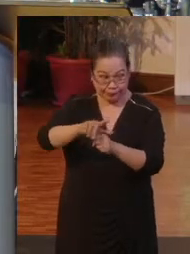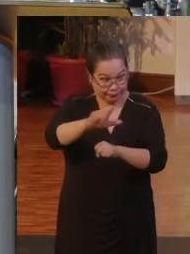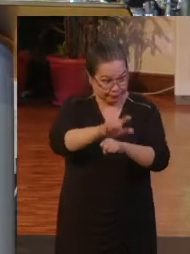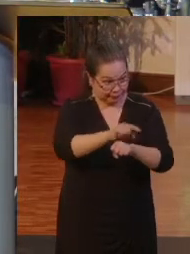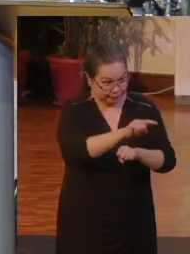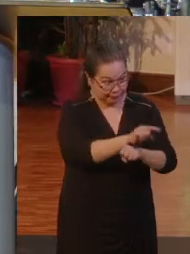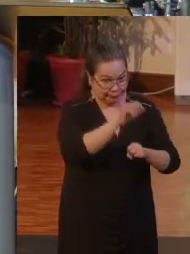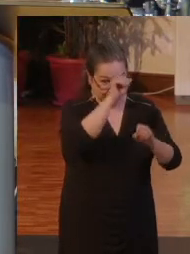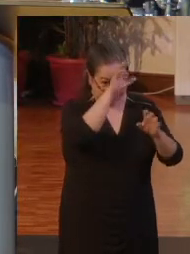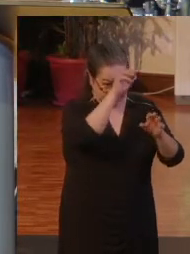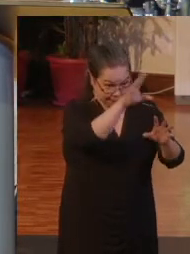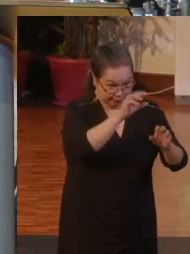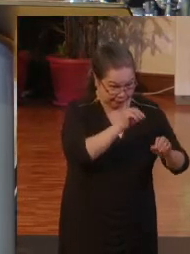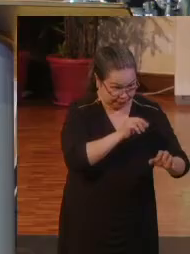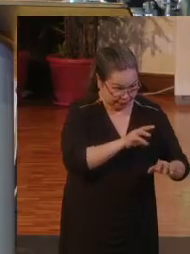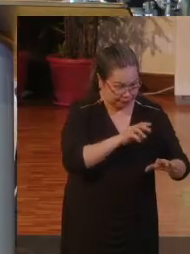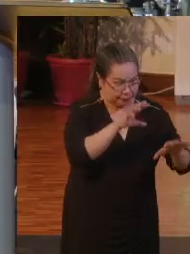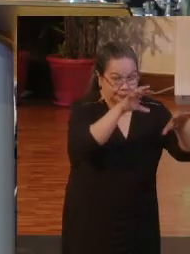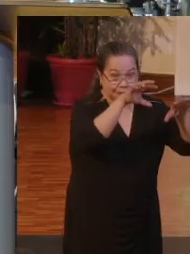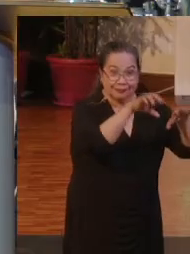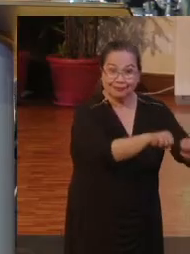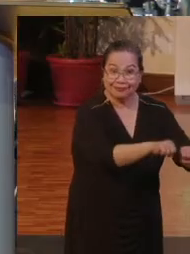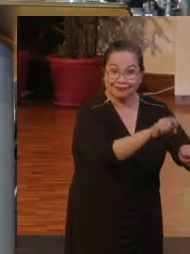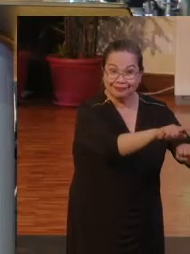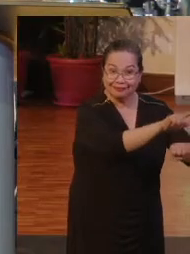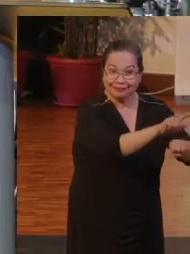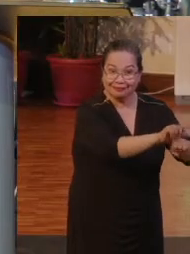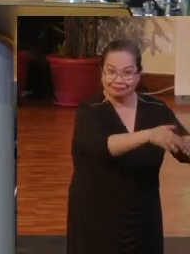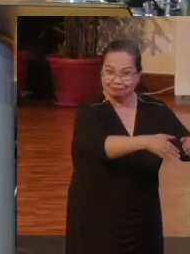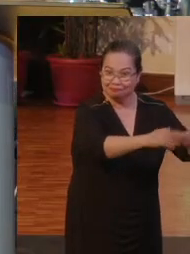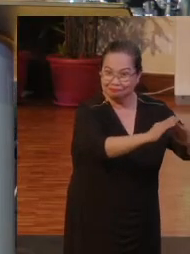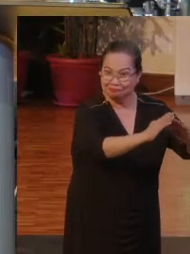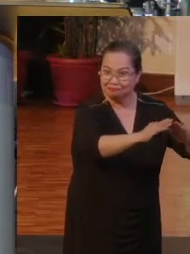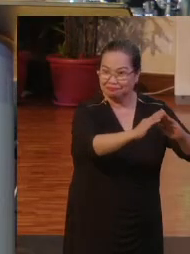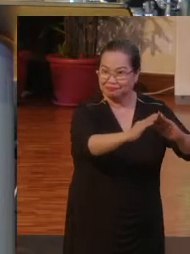fathers. And they took possession of it and they settled there.